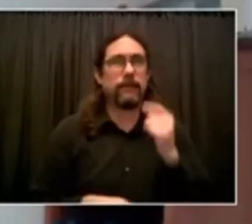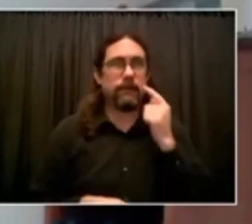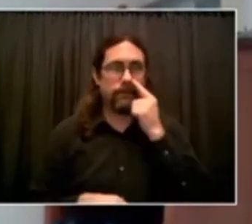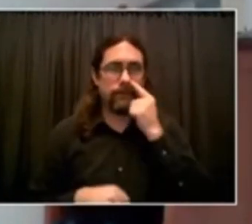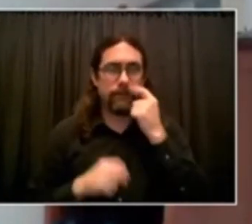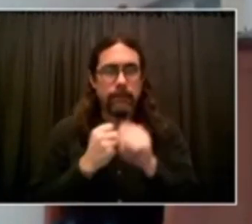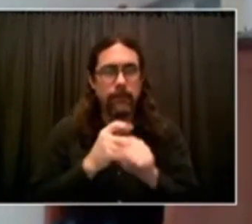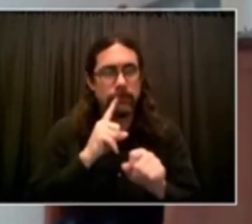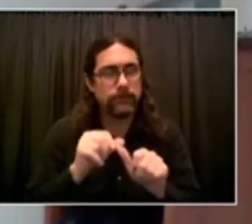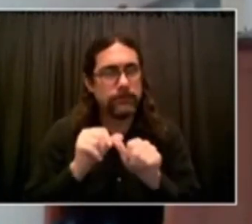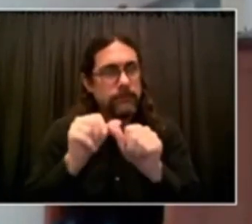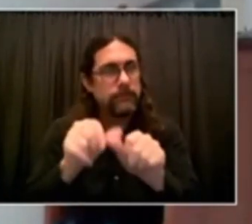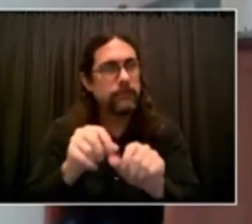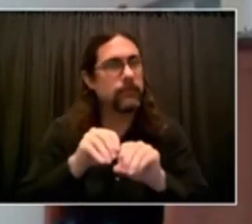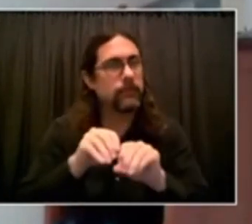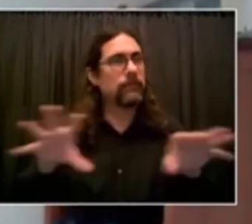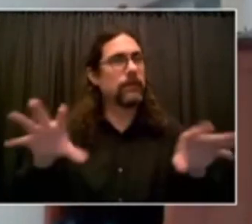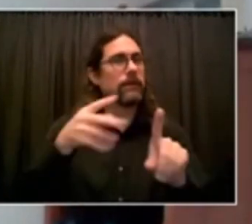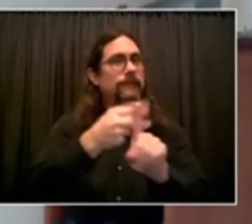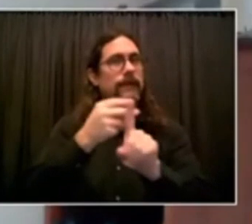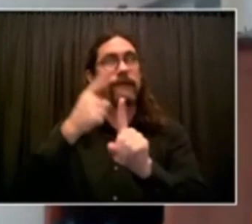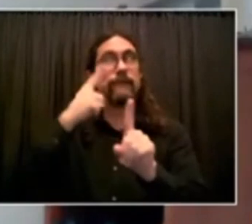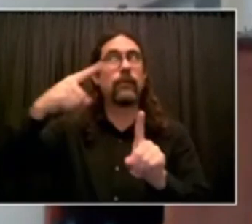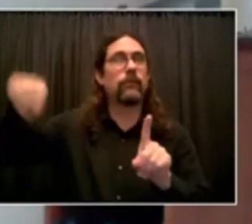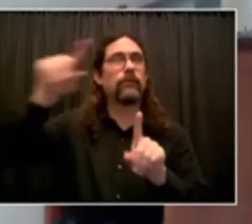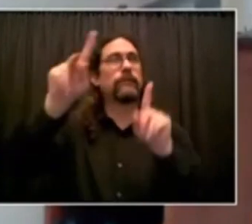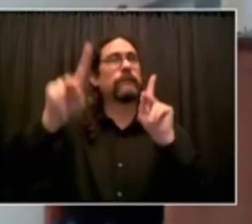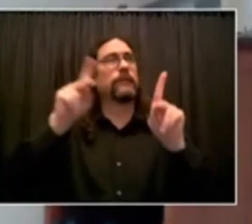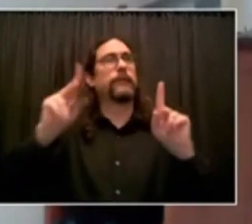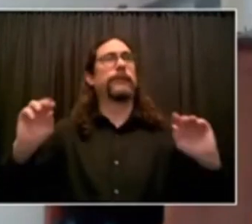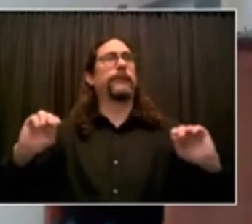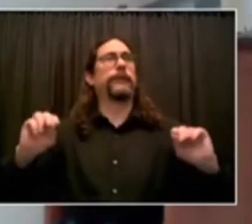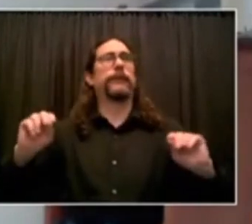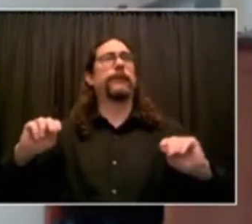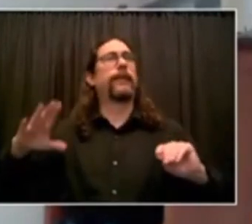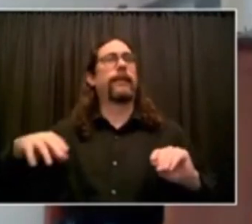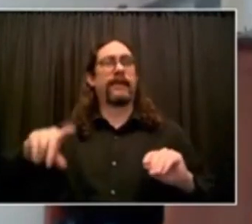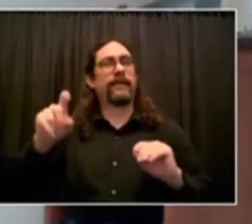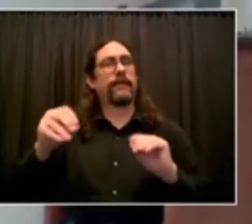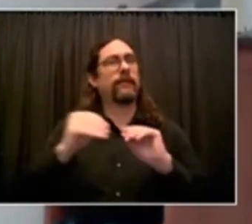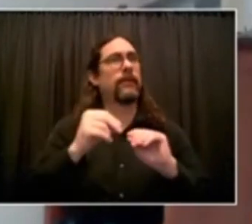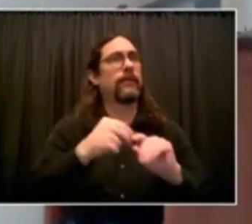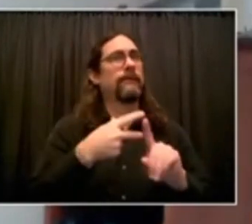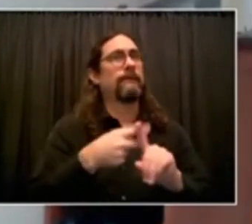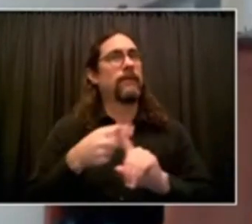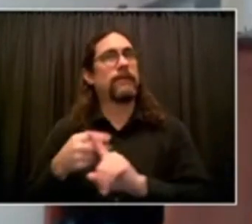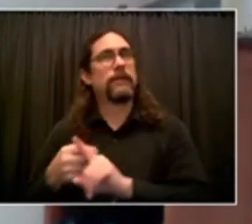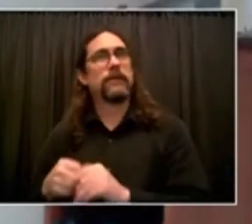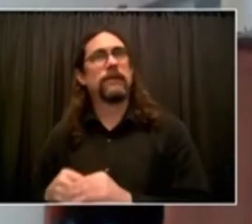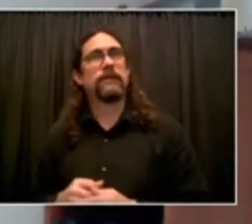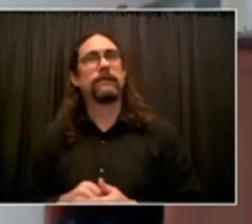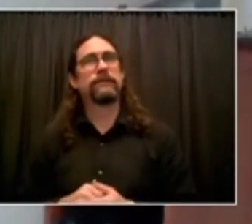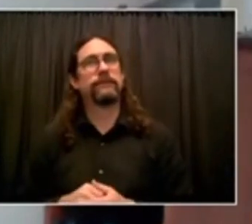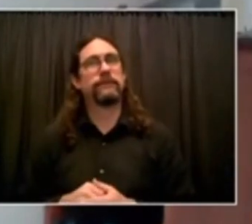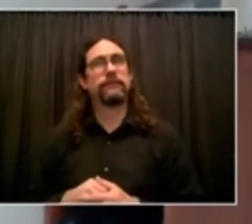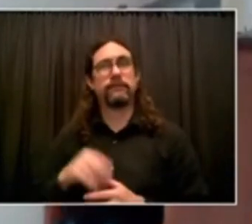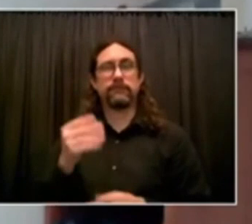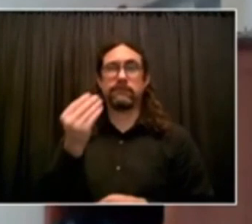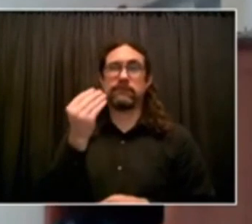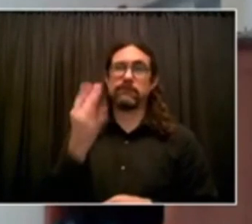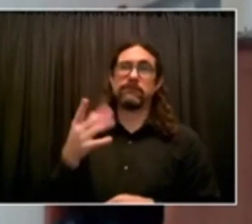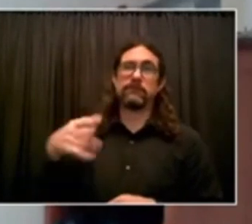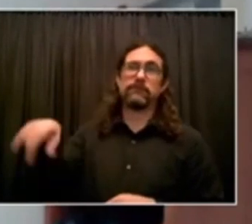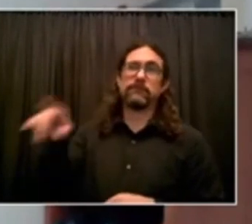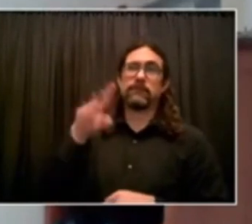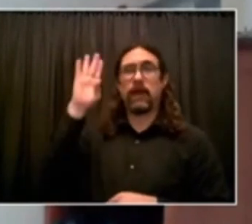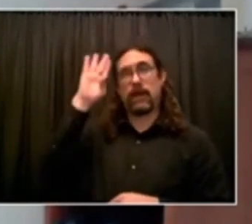hospital staff who are frustrated about caring for people who could have been vaccinated, frustrated by the fact that they can't give the